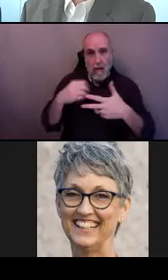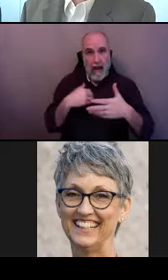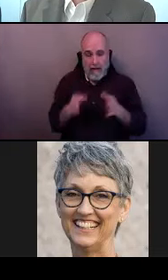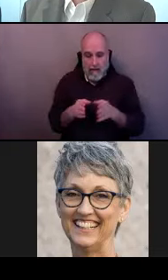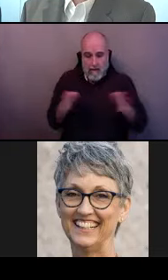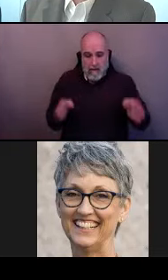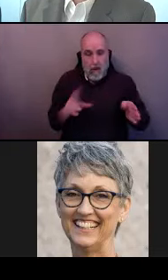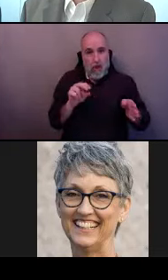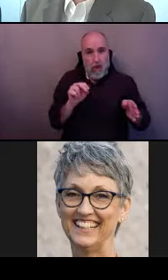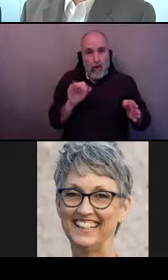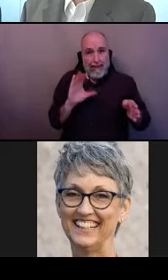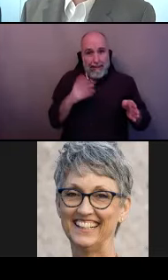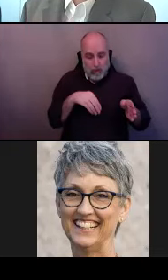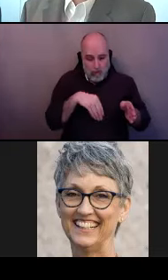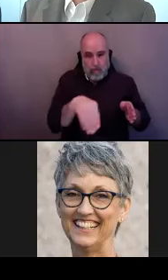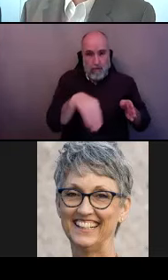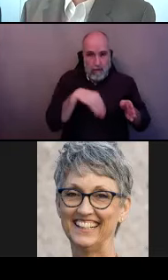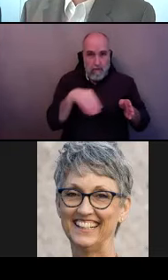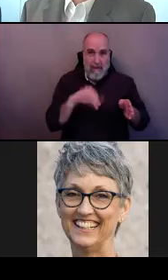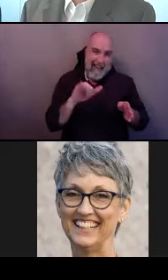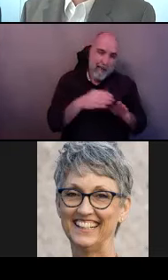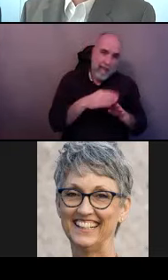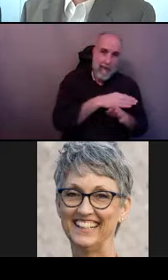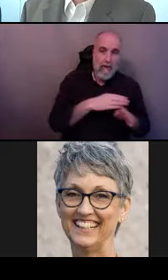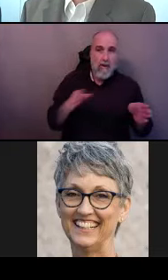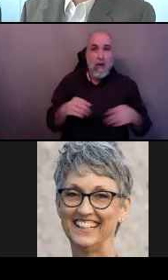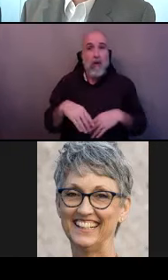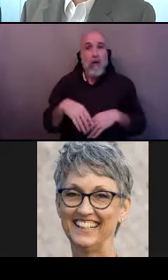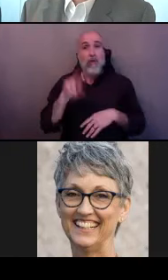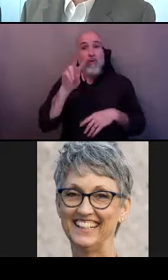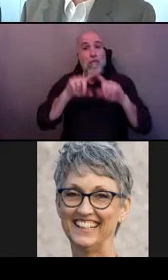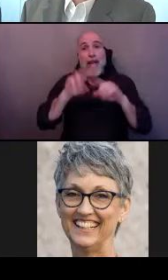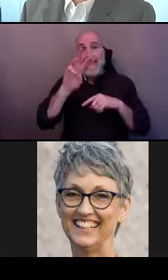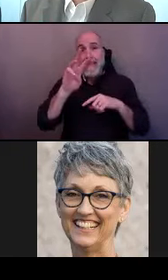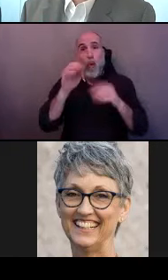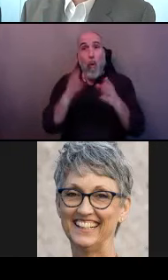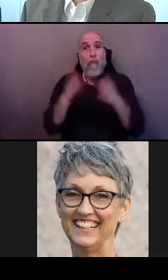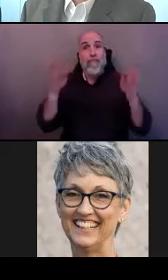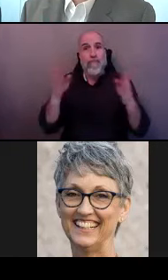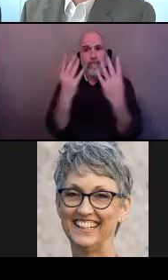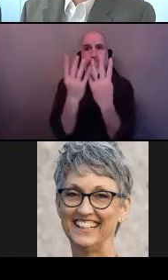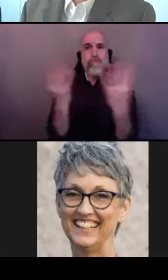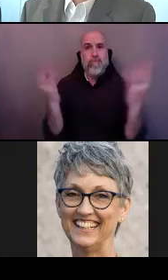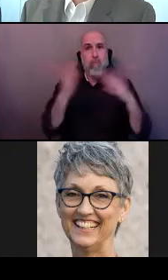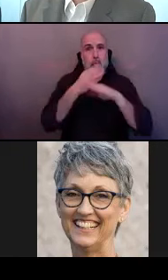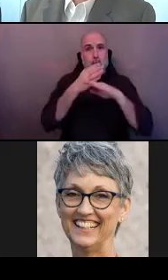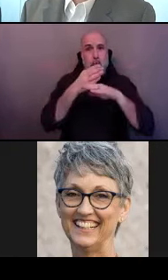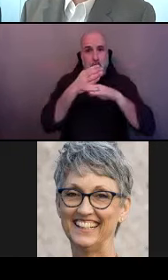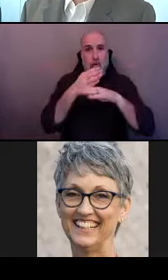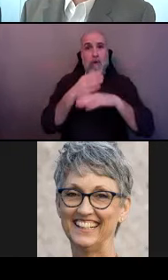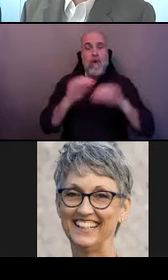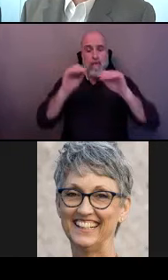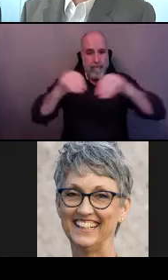inches. Like we mentioned before, lateral 2x6 or larger nominal wood blocking installed flush